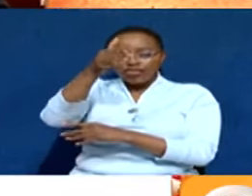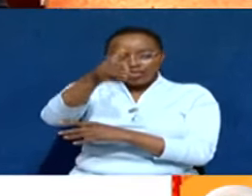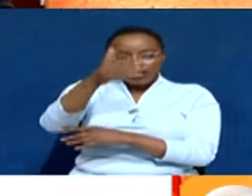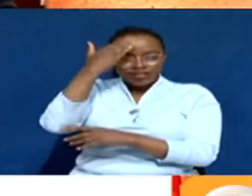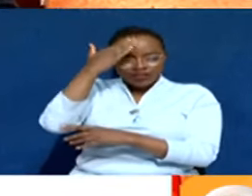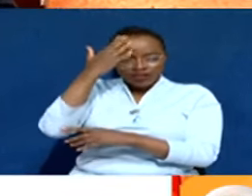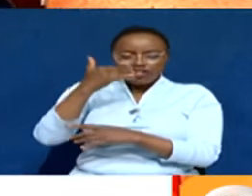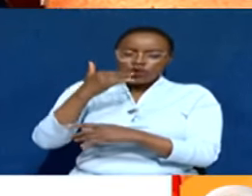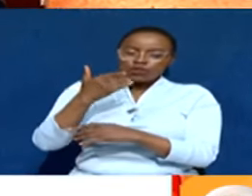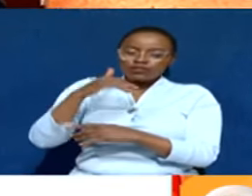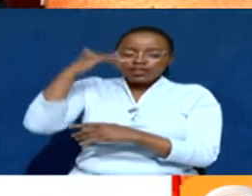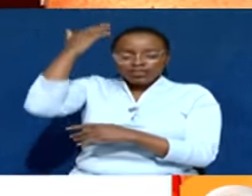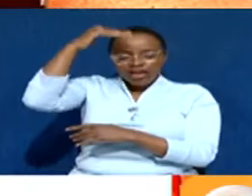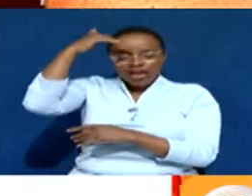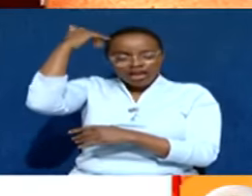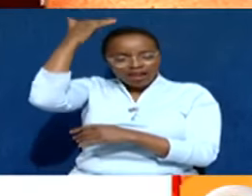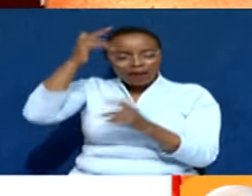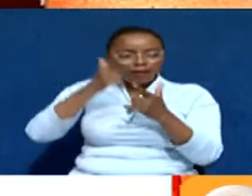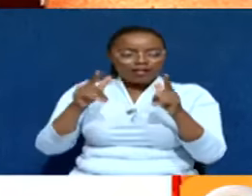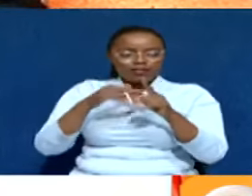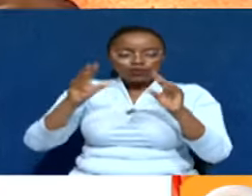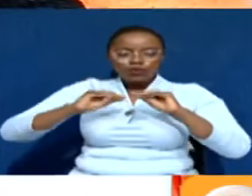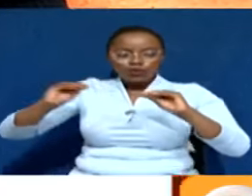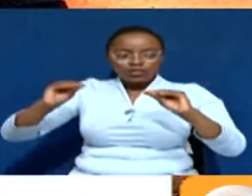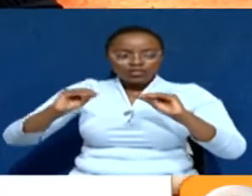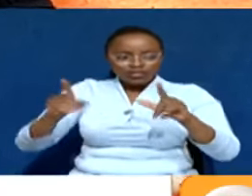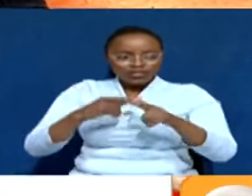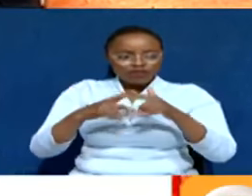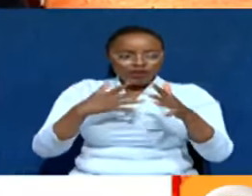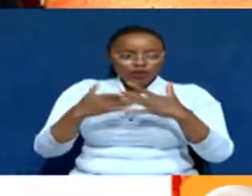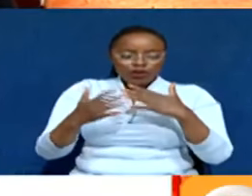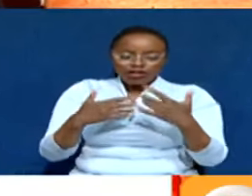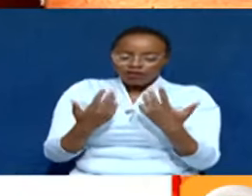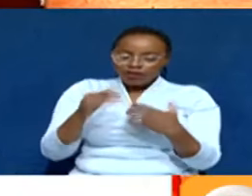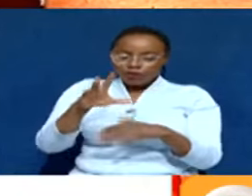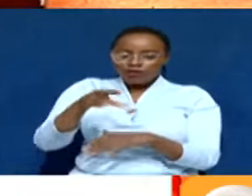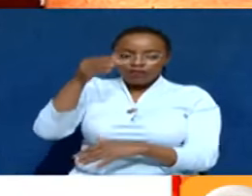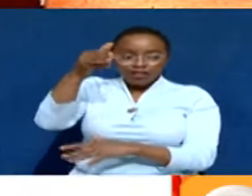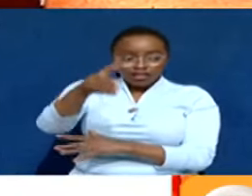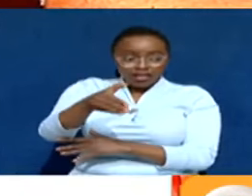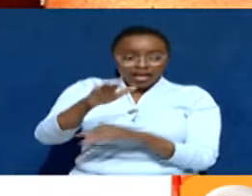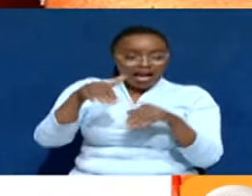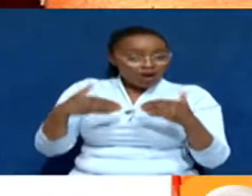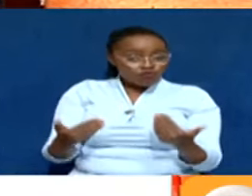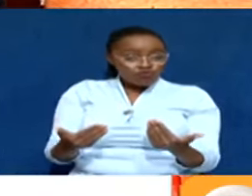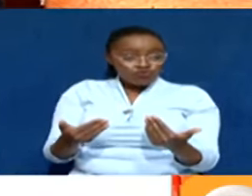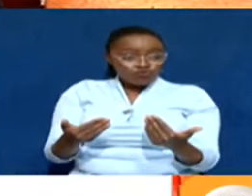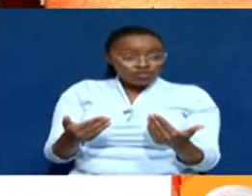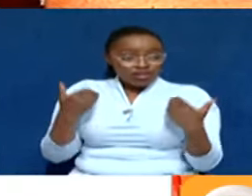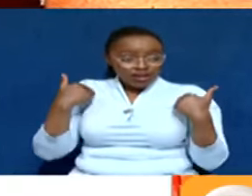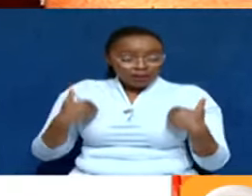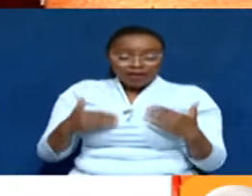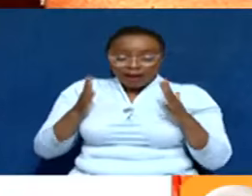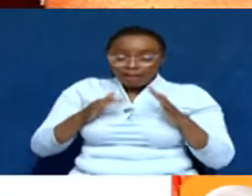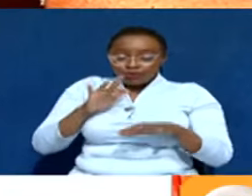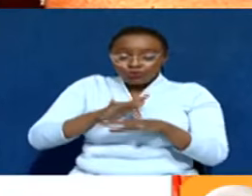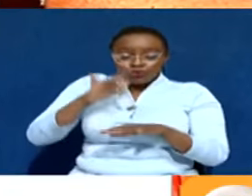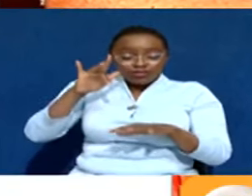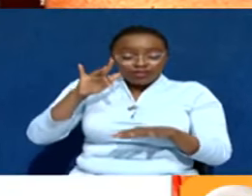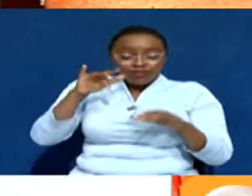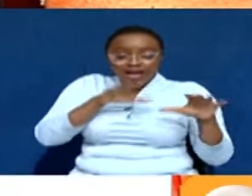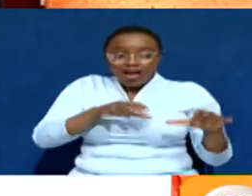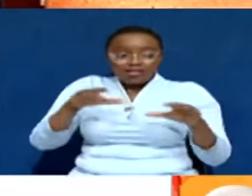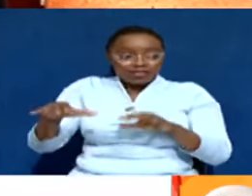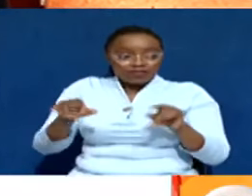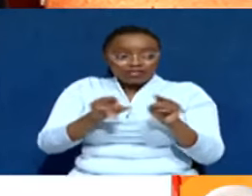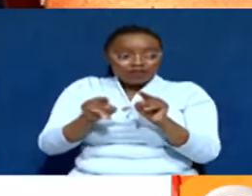I know Arabic, a little Arabic, siju niende niwafundishe, zile vitu naenda kupata huko. Jeff Howe, I'm a victim here. I'm